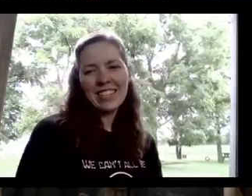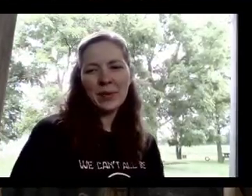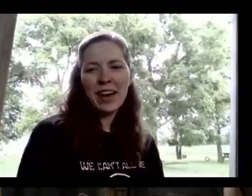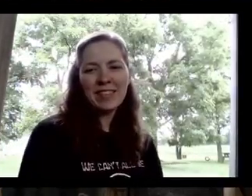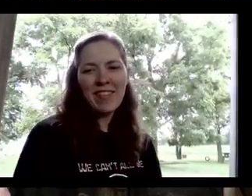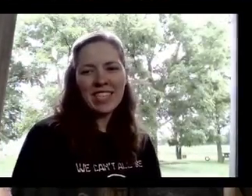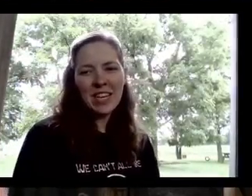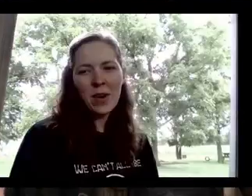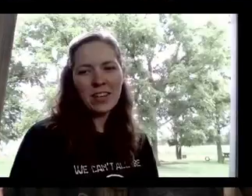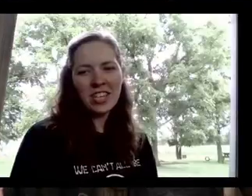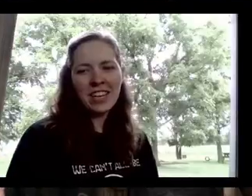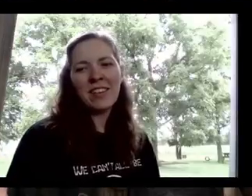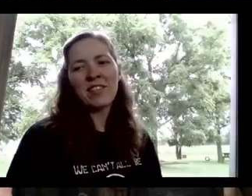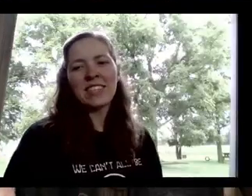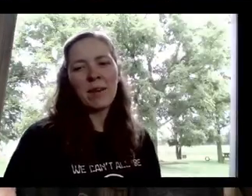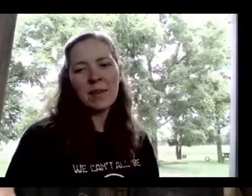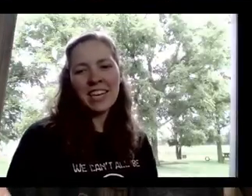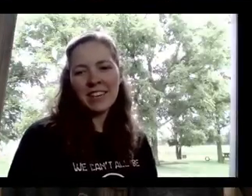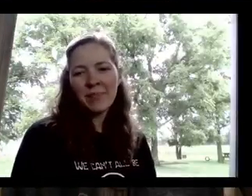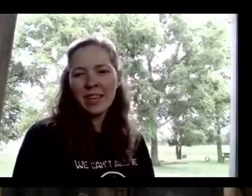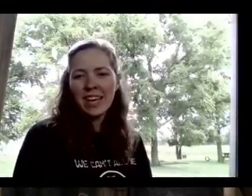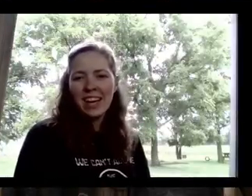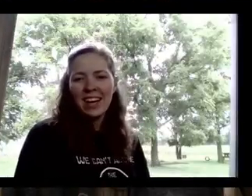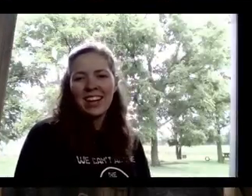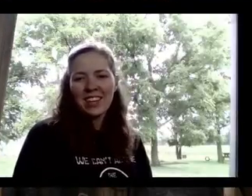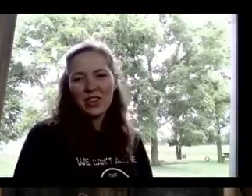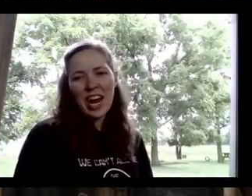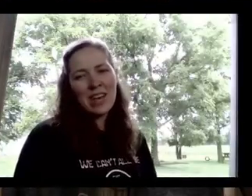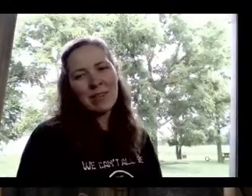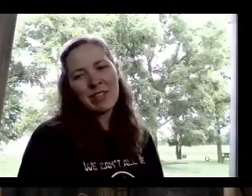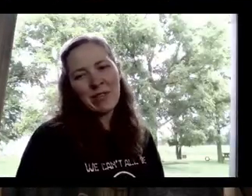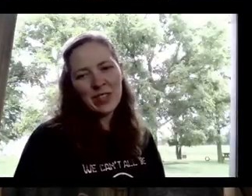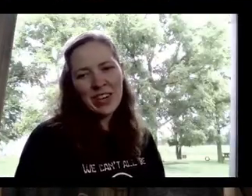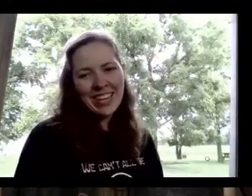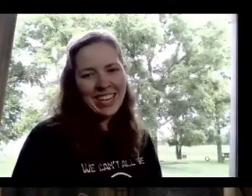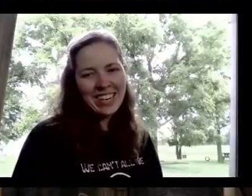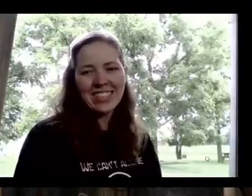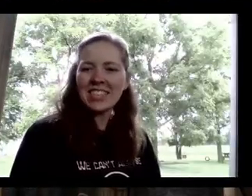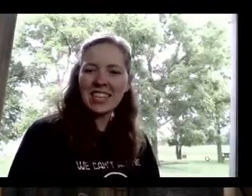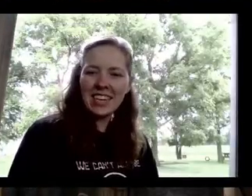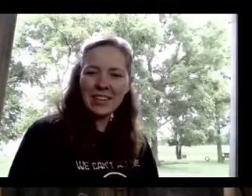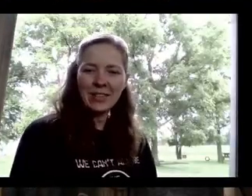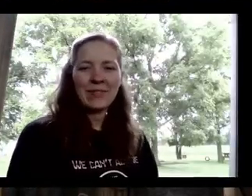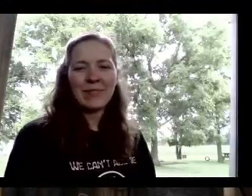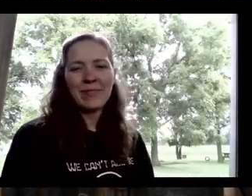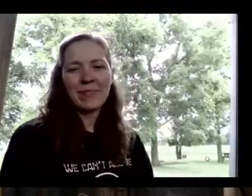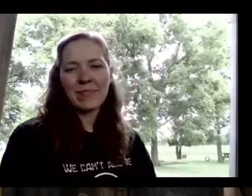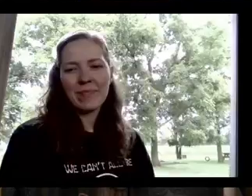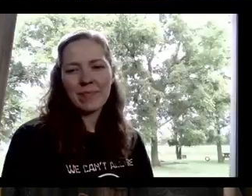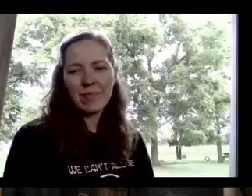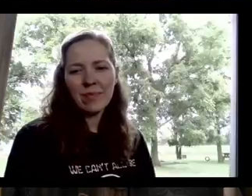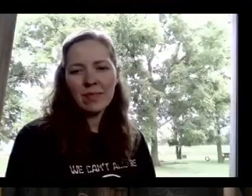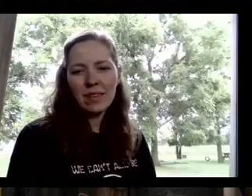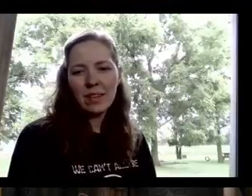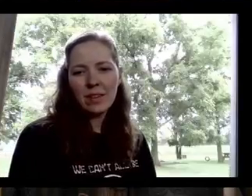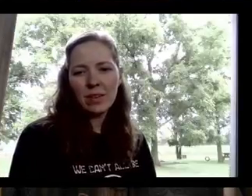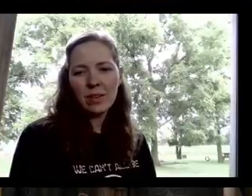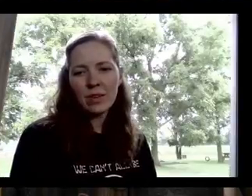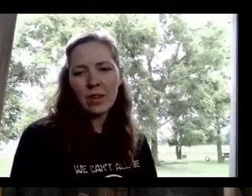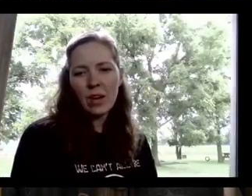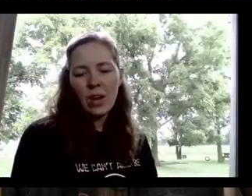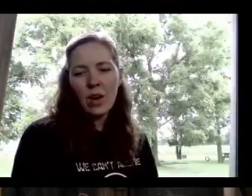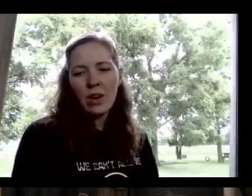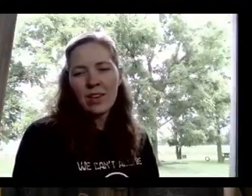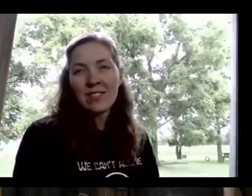Yeah, it says we have 17 watching, if that's updated. Awesome. Graham was the first one in here and says hello. Graham, hello. Good to have you,